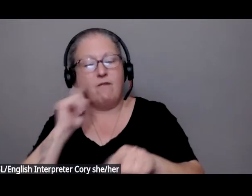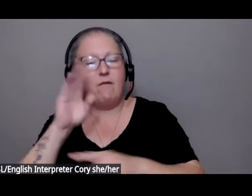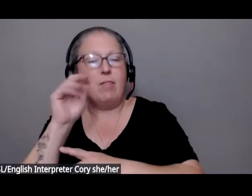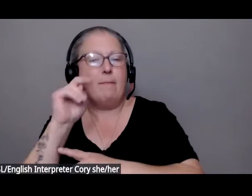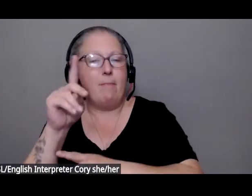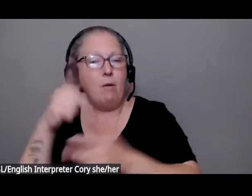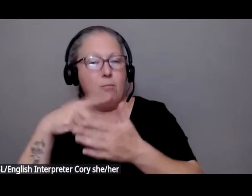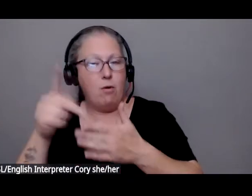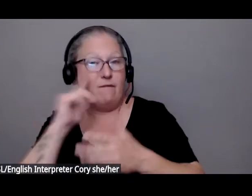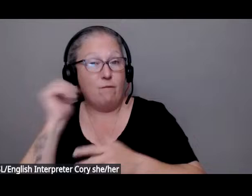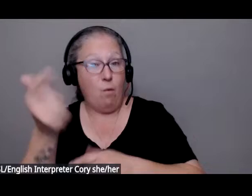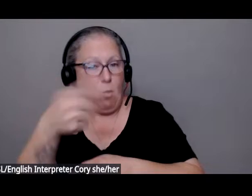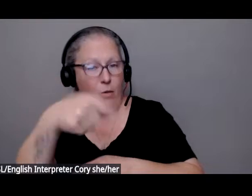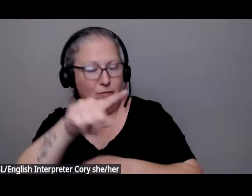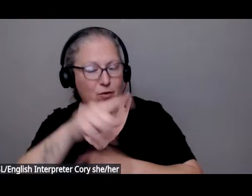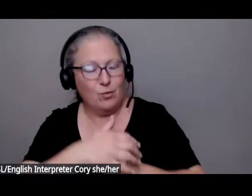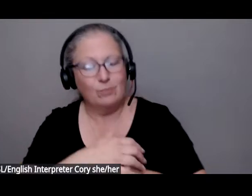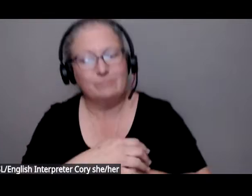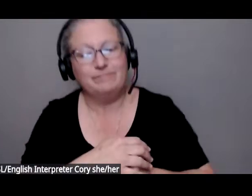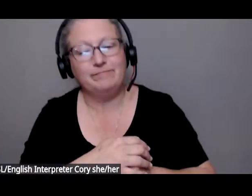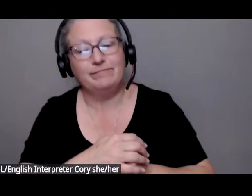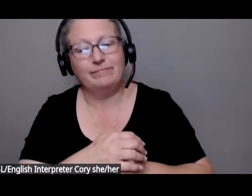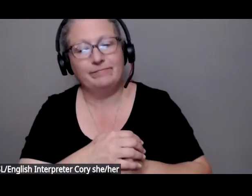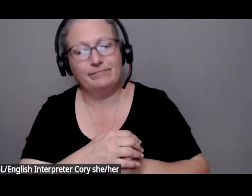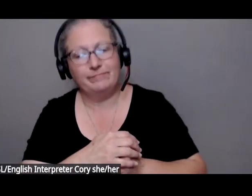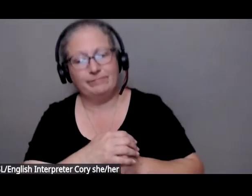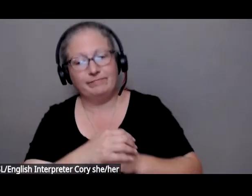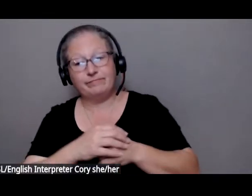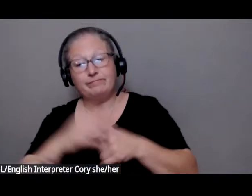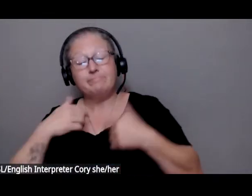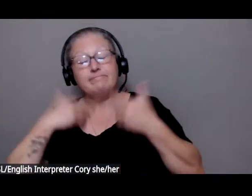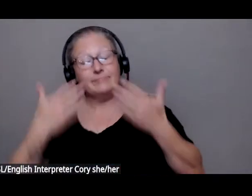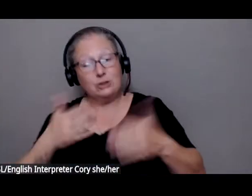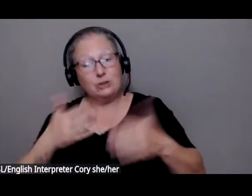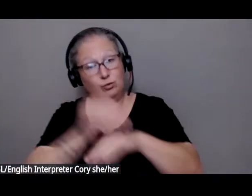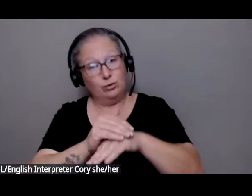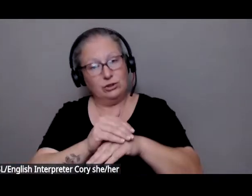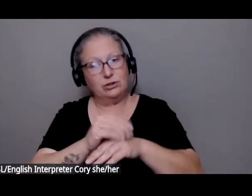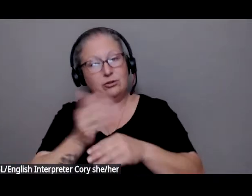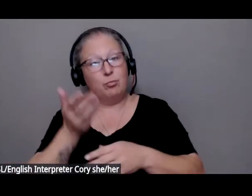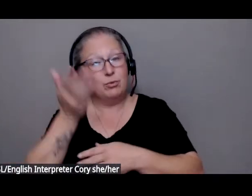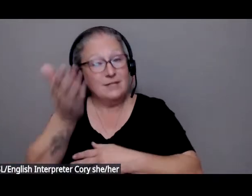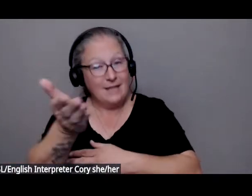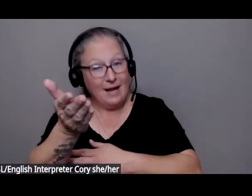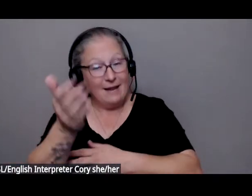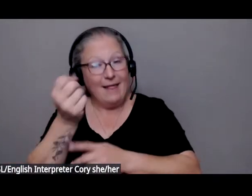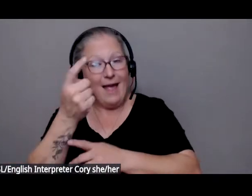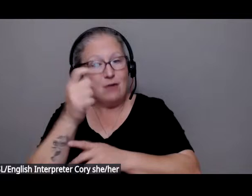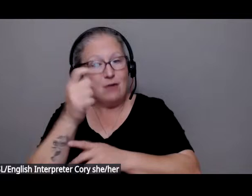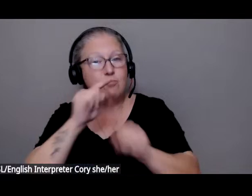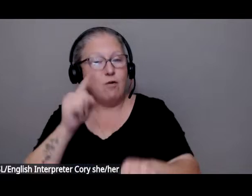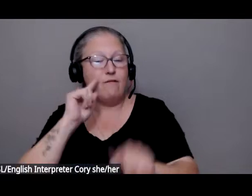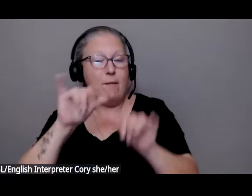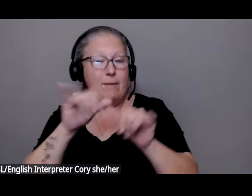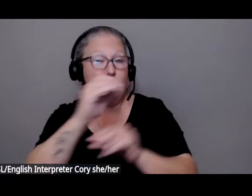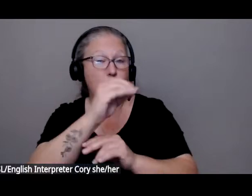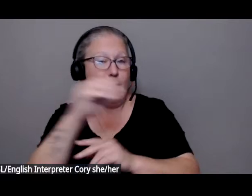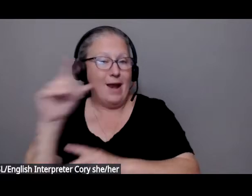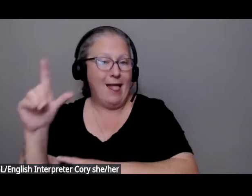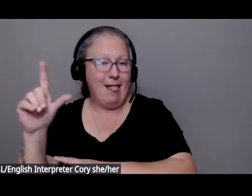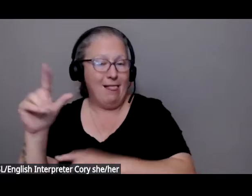for all of you. So here tonight to present the annual report for Measure O and Measure